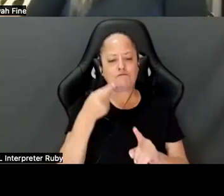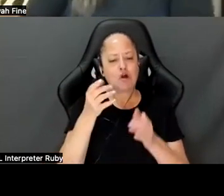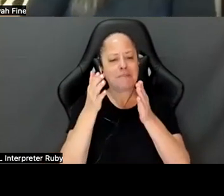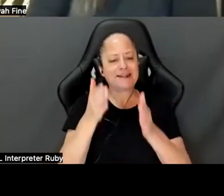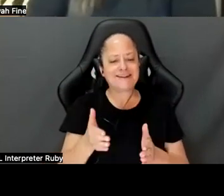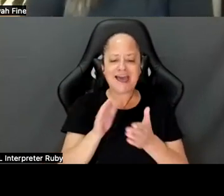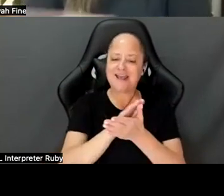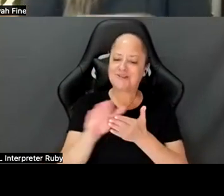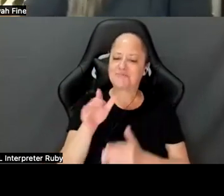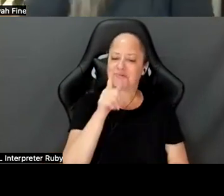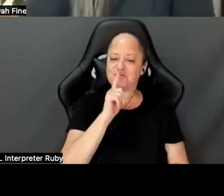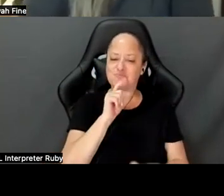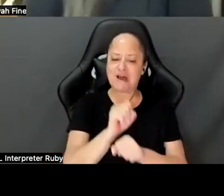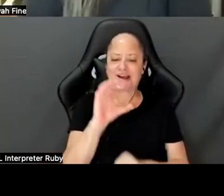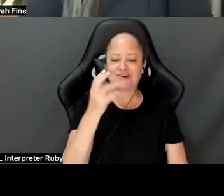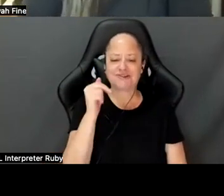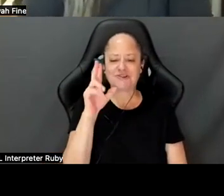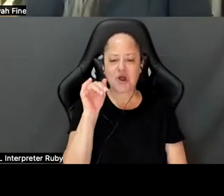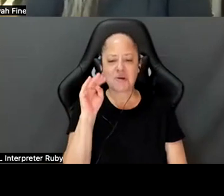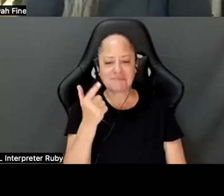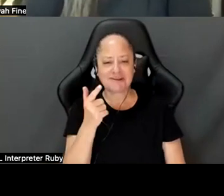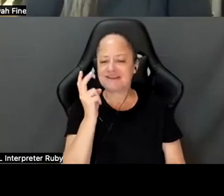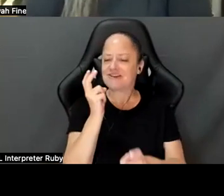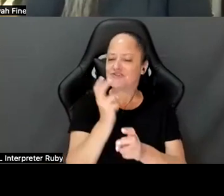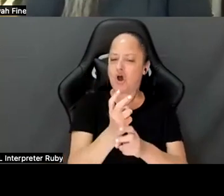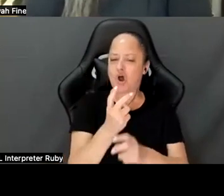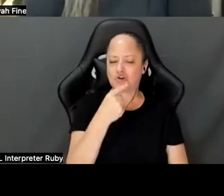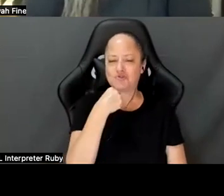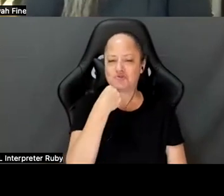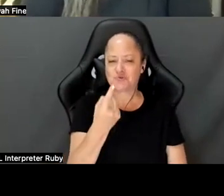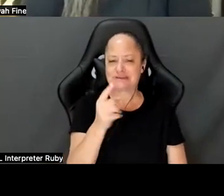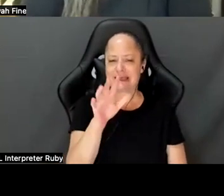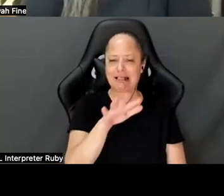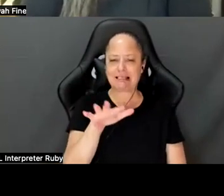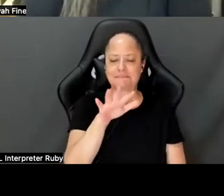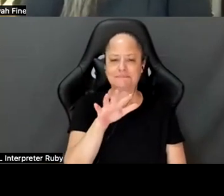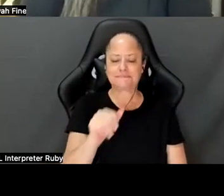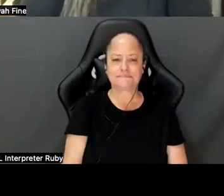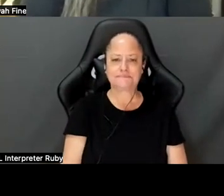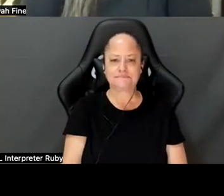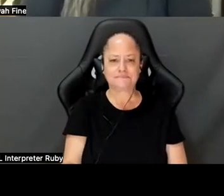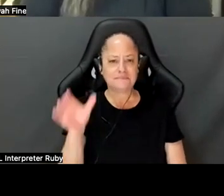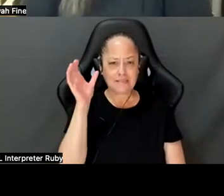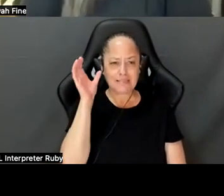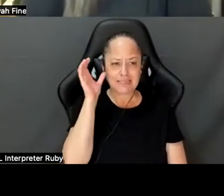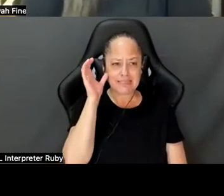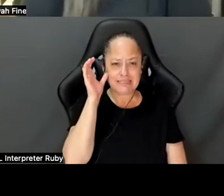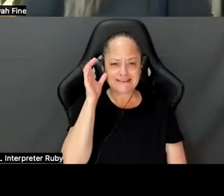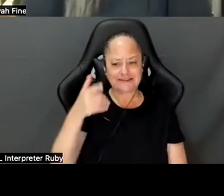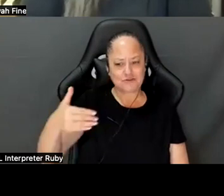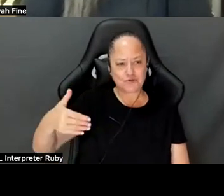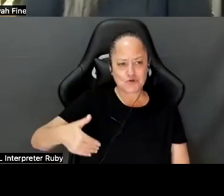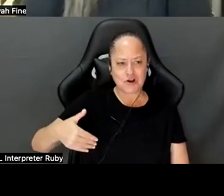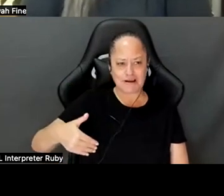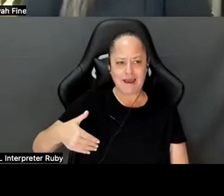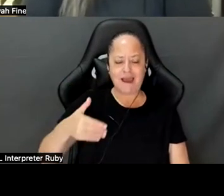charming. But yeah, it's hard to tell. But just listen to your gut for the